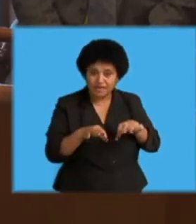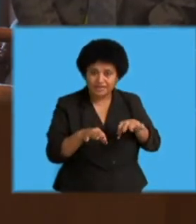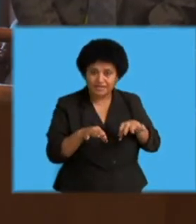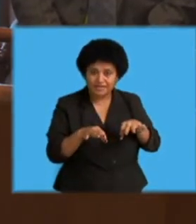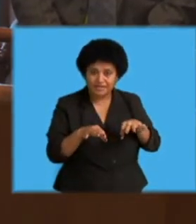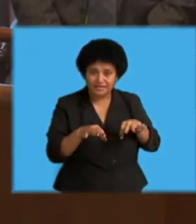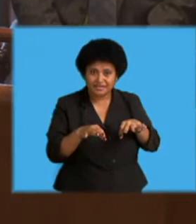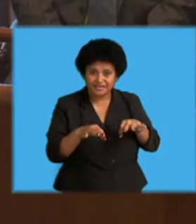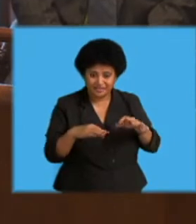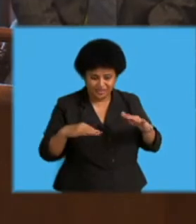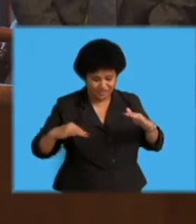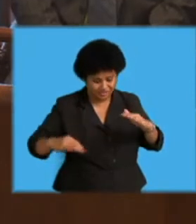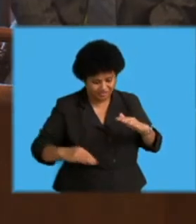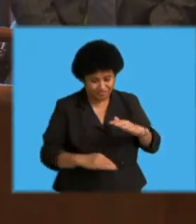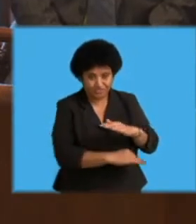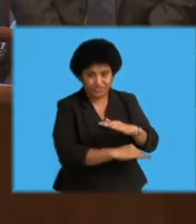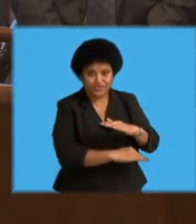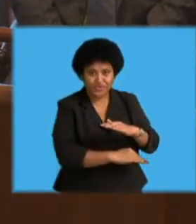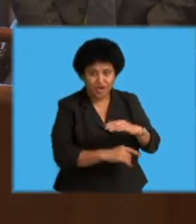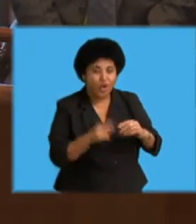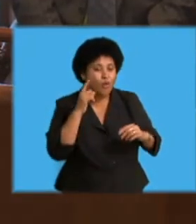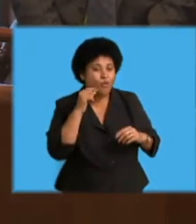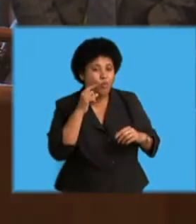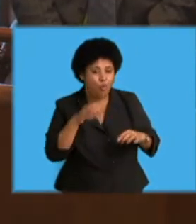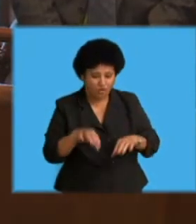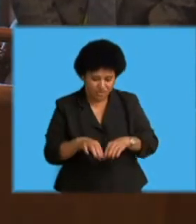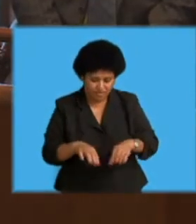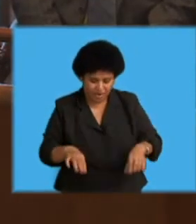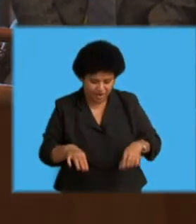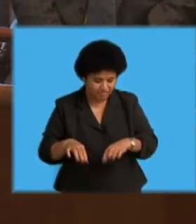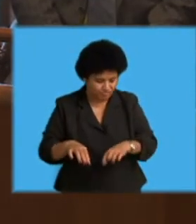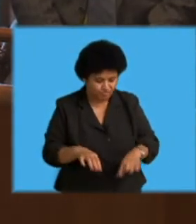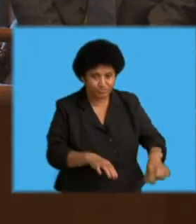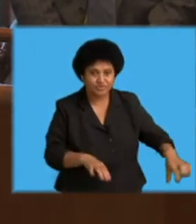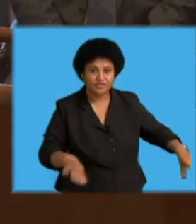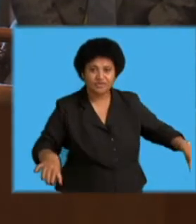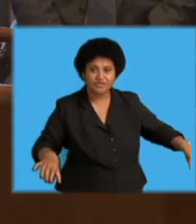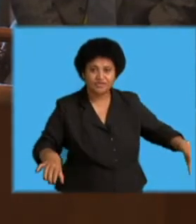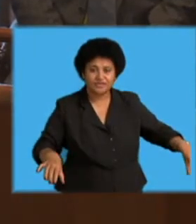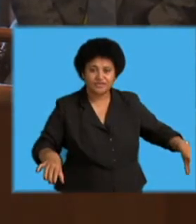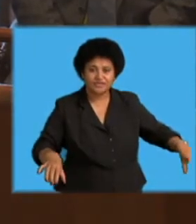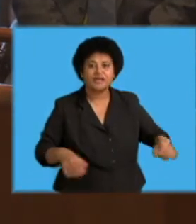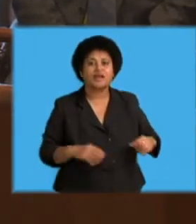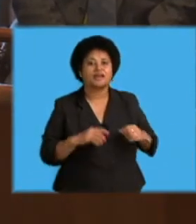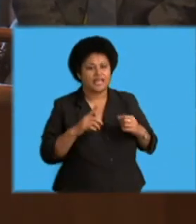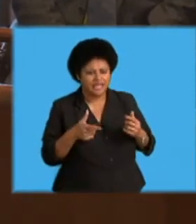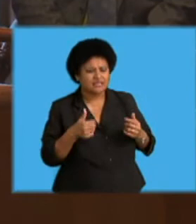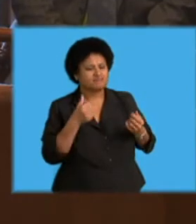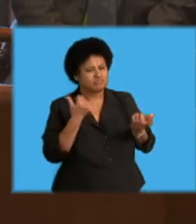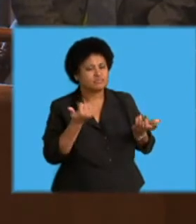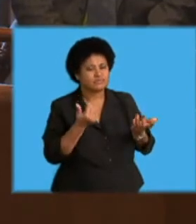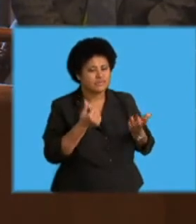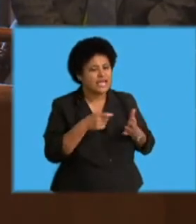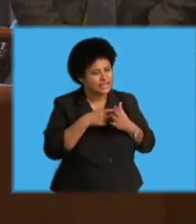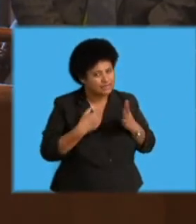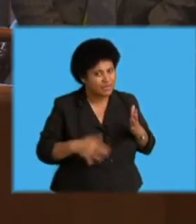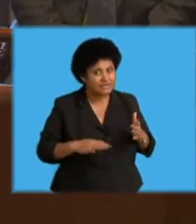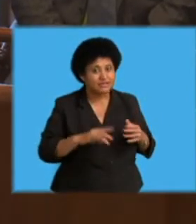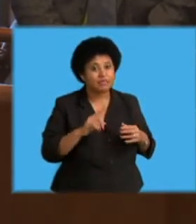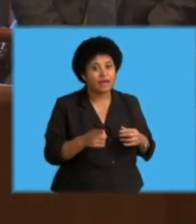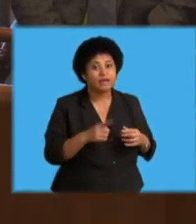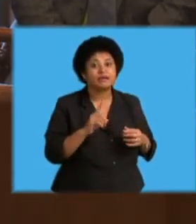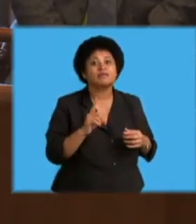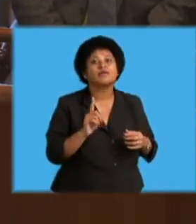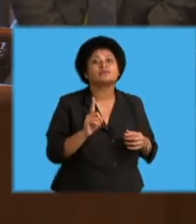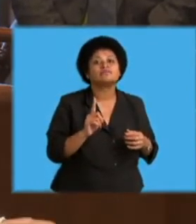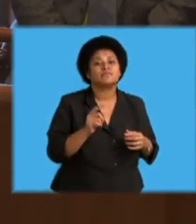spend. Taking the water pipes out there, putting them on the side, it's an upfront spend, but for the future. We have actually put water pipes